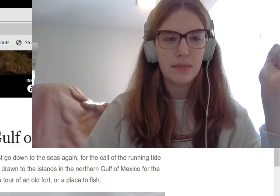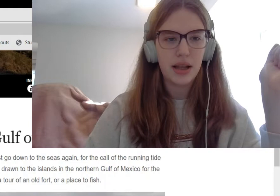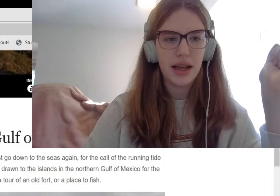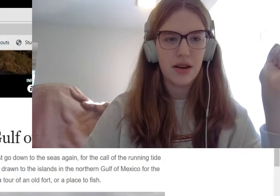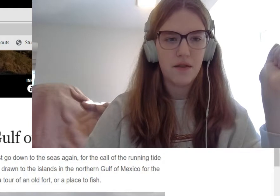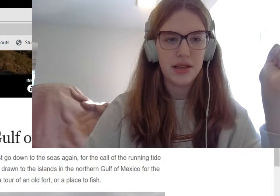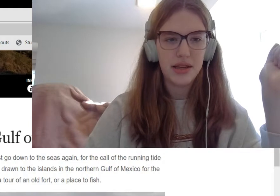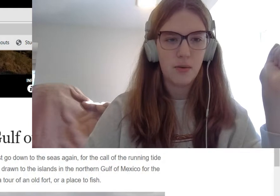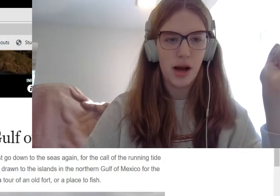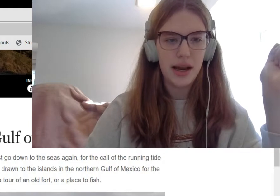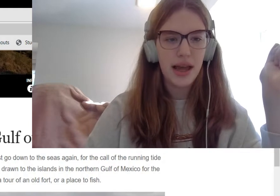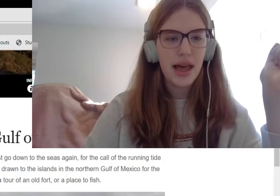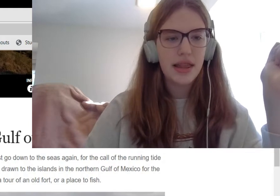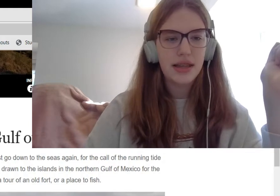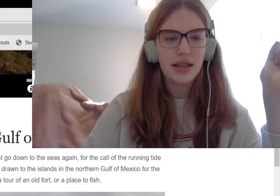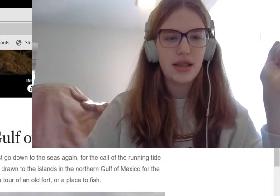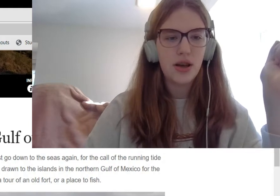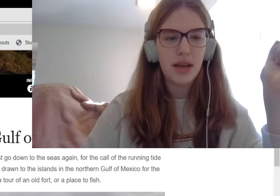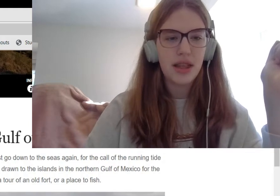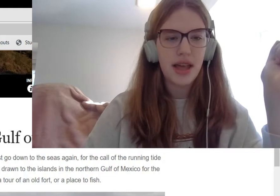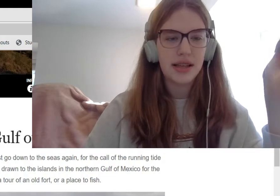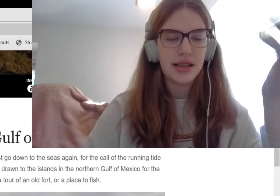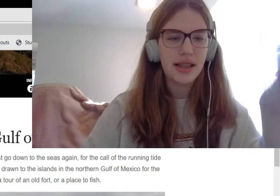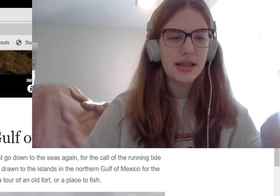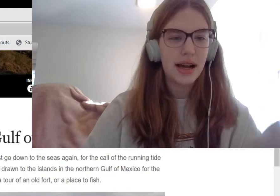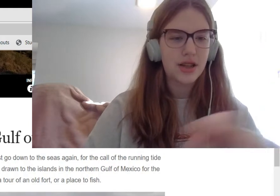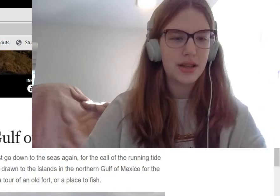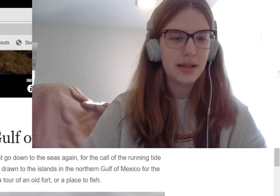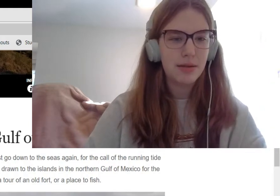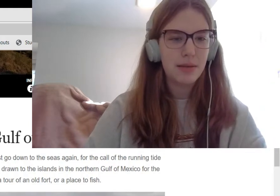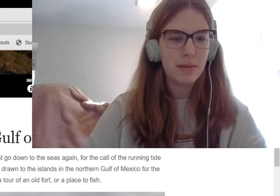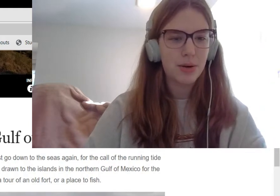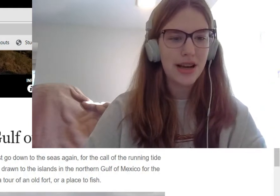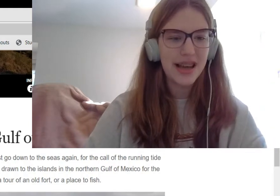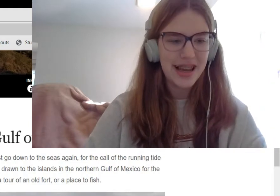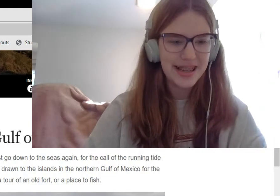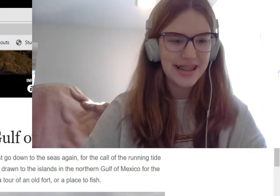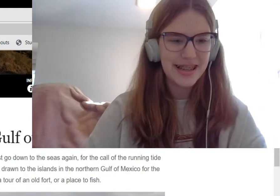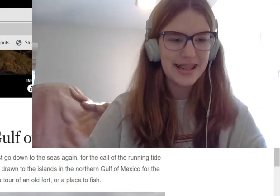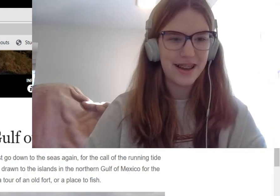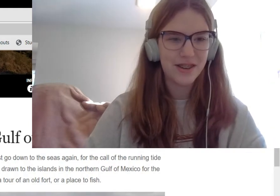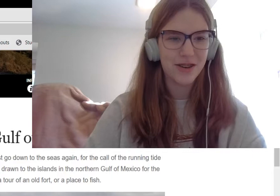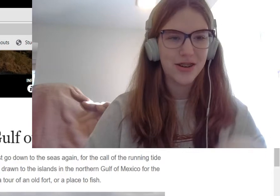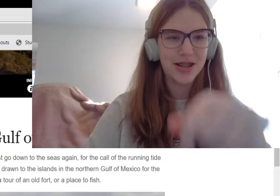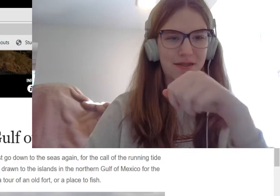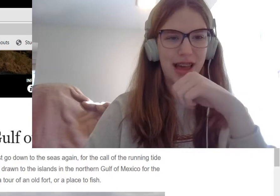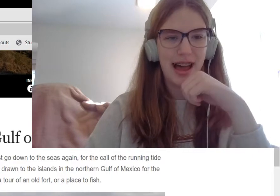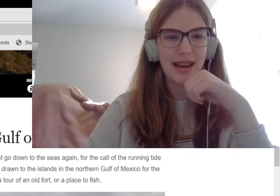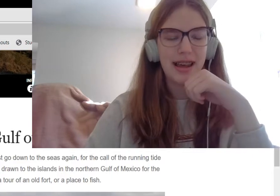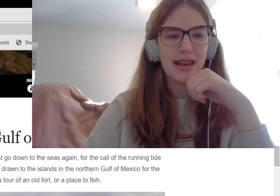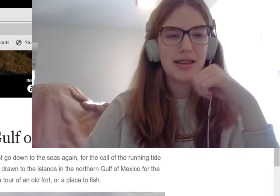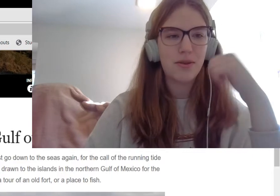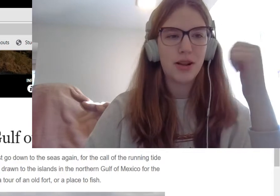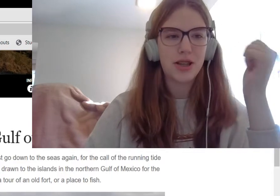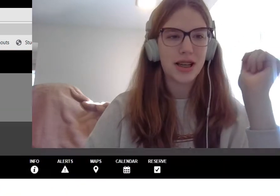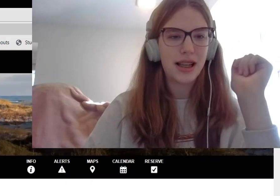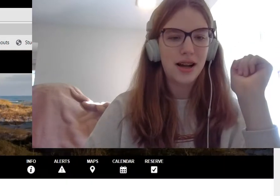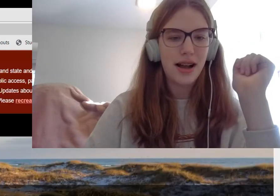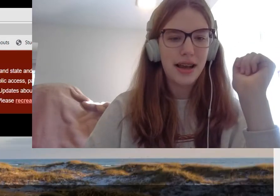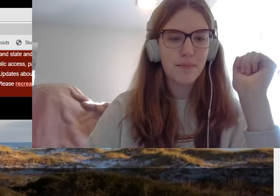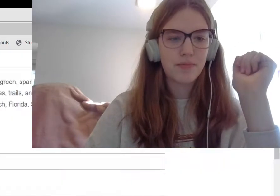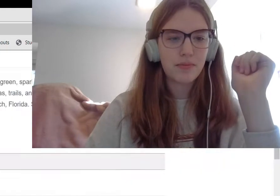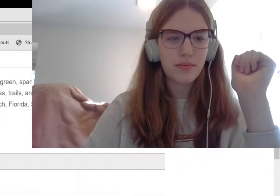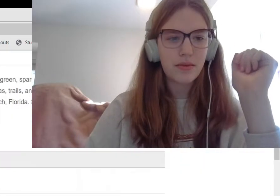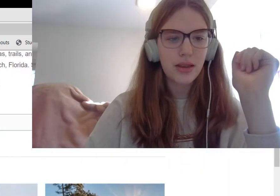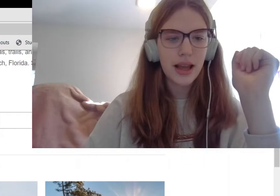need is the plan your visit one. This has so many things. And this actually seems to be a pretty in detailed version of that. So we'll just